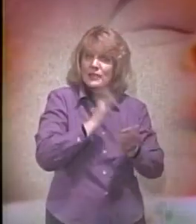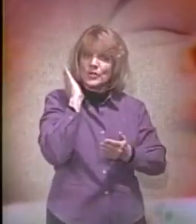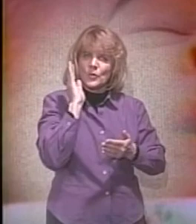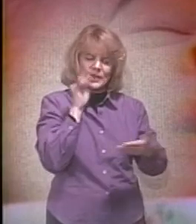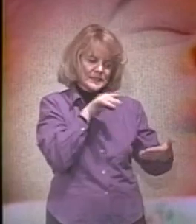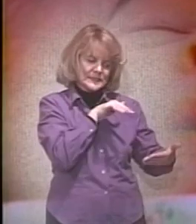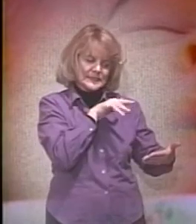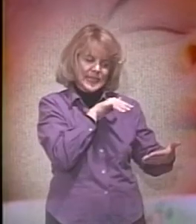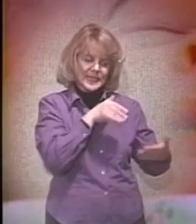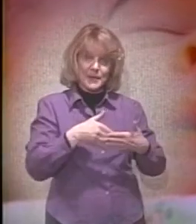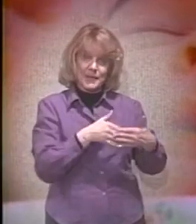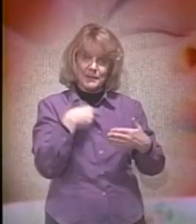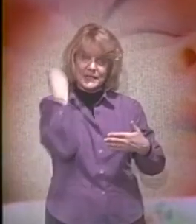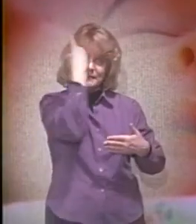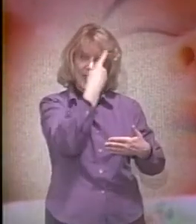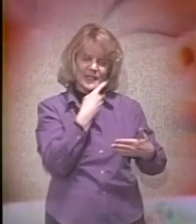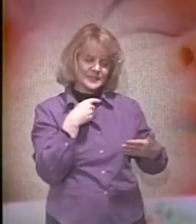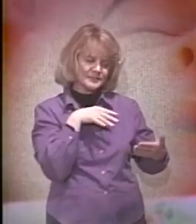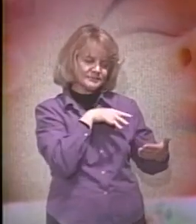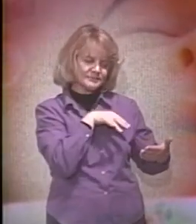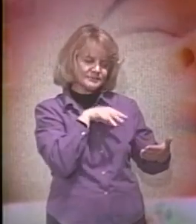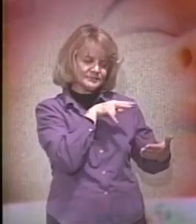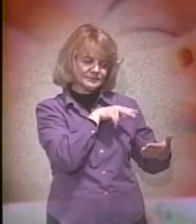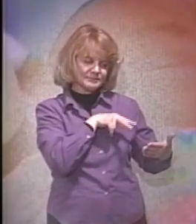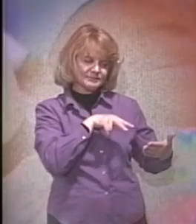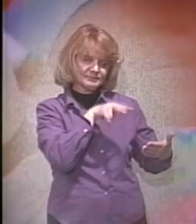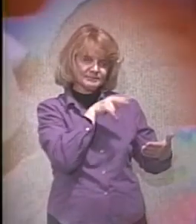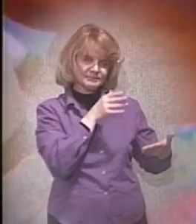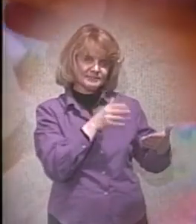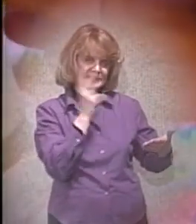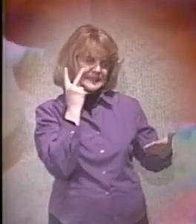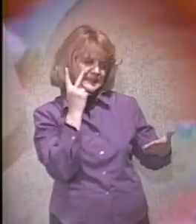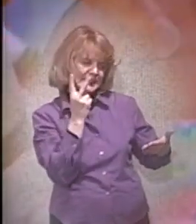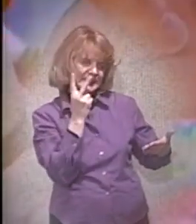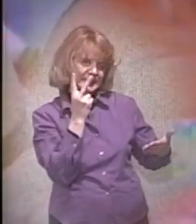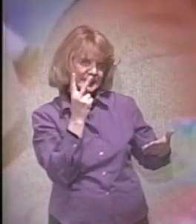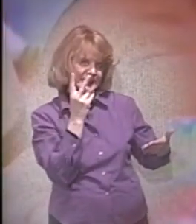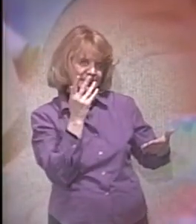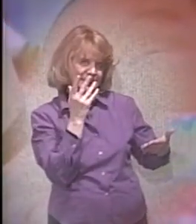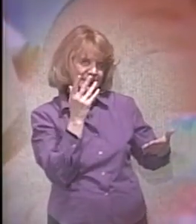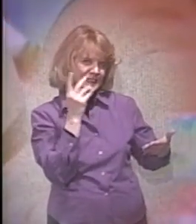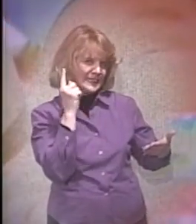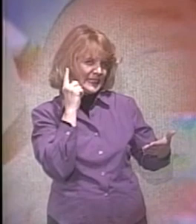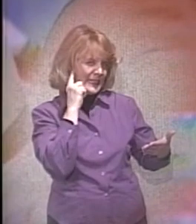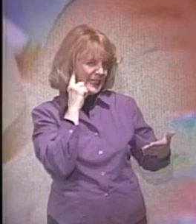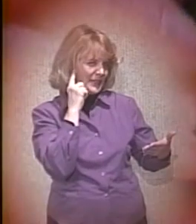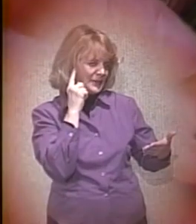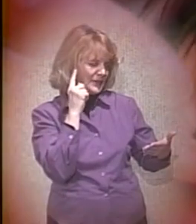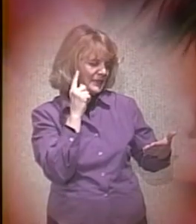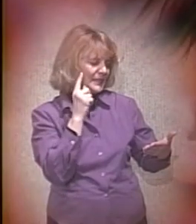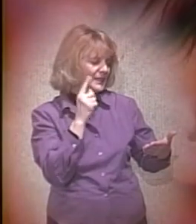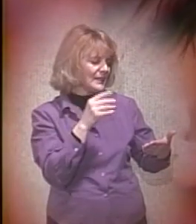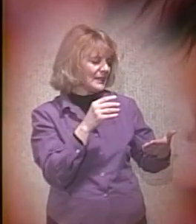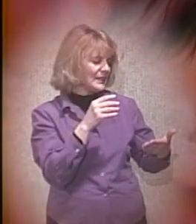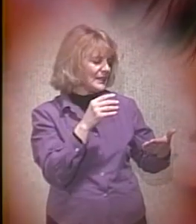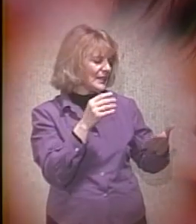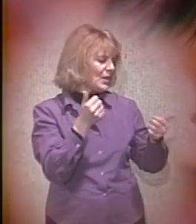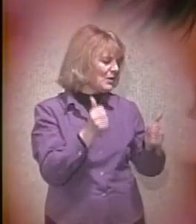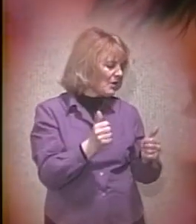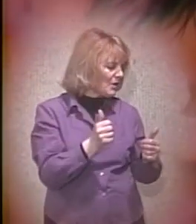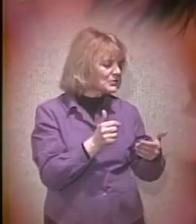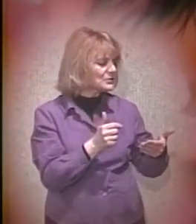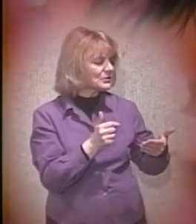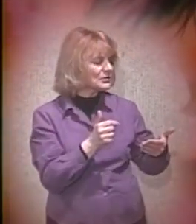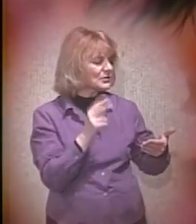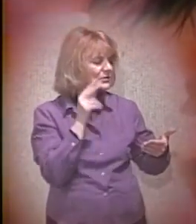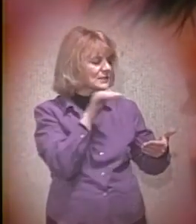any unusual signs that might be associated with hearing loss. The doctor will look at how your baby's eyes and ears are set,